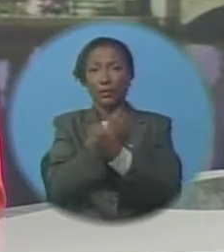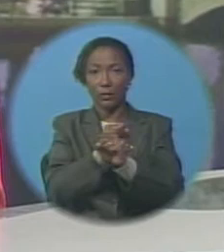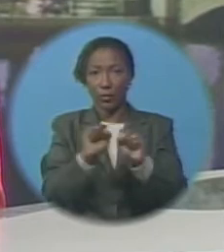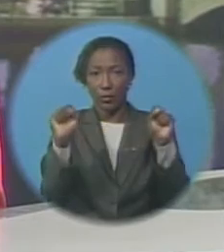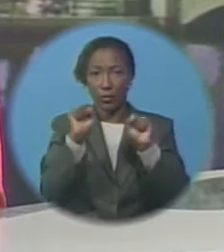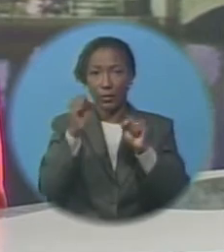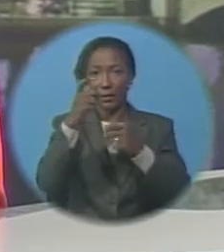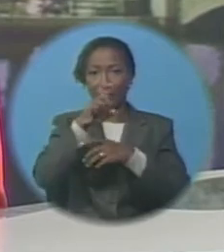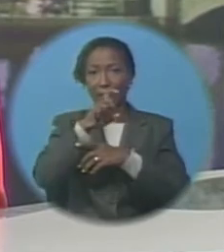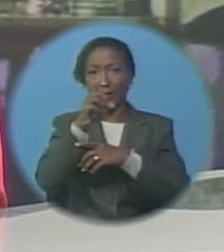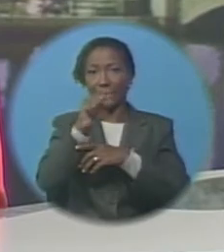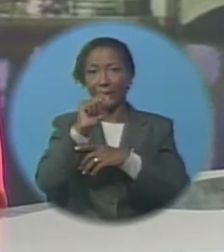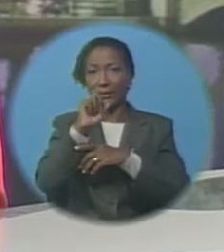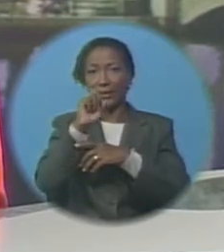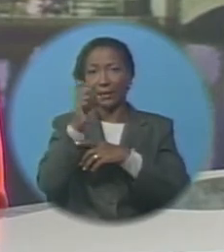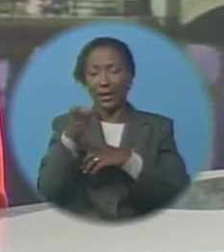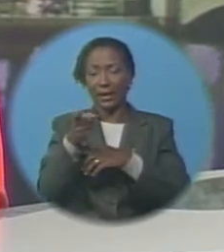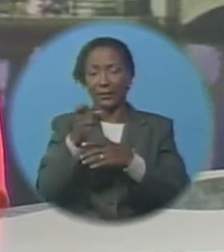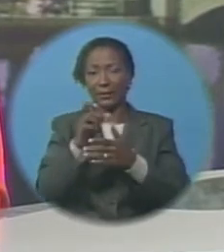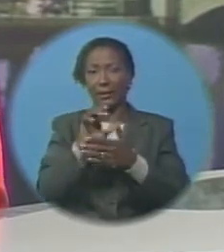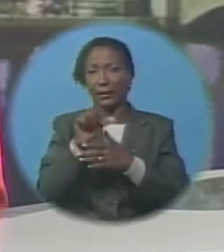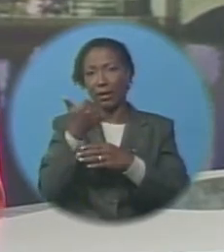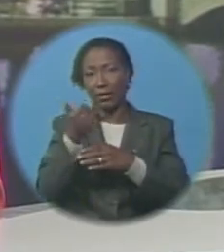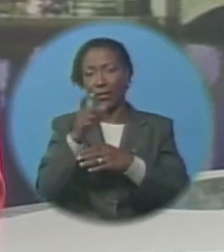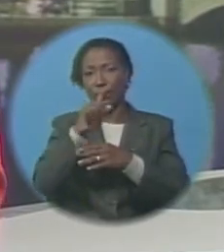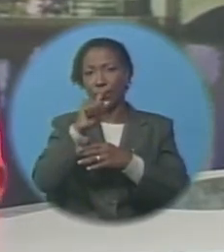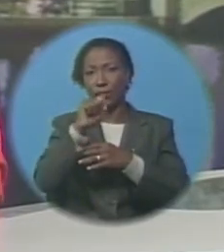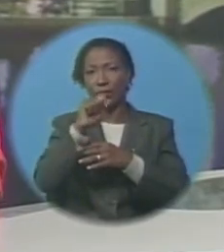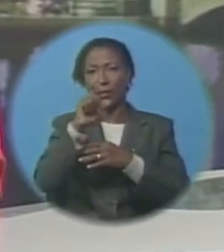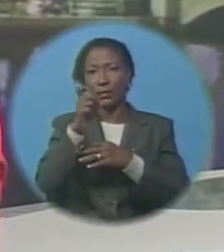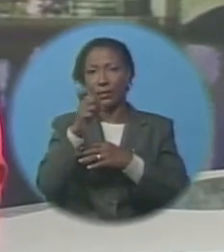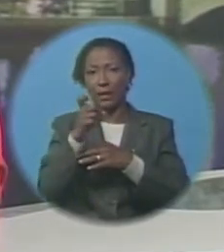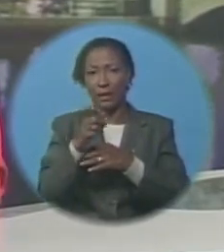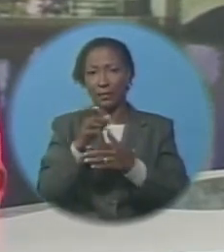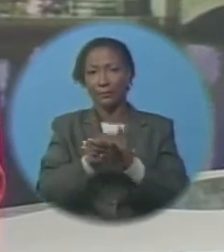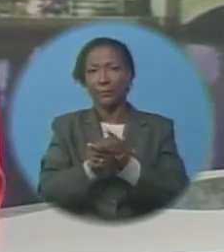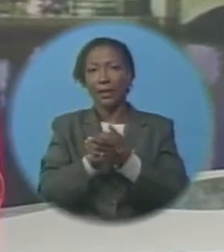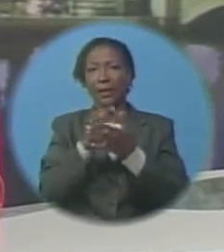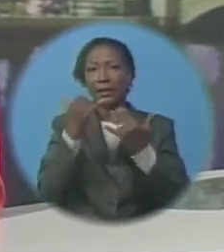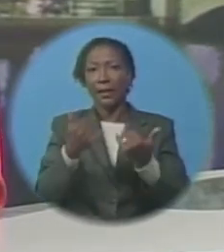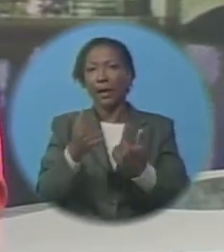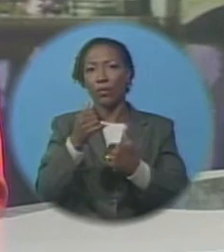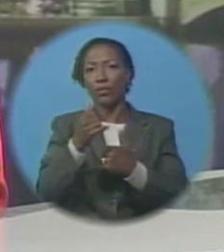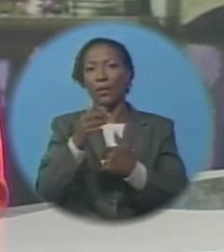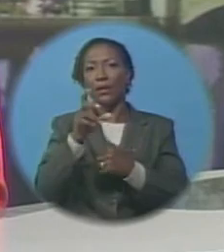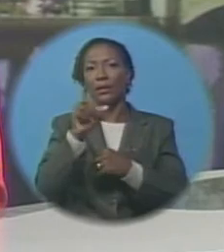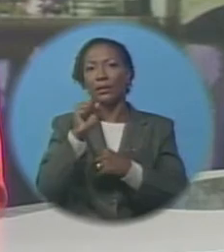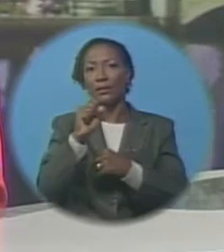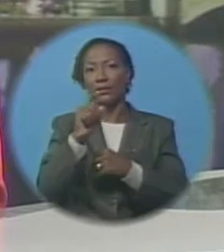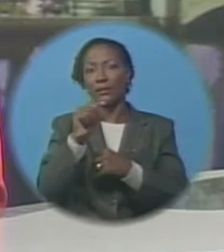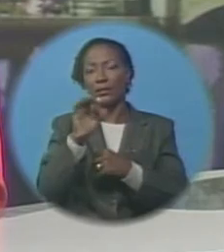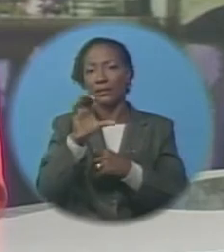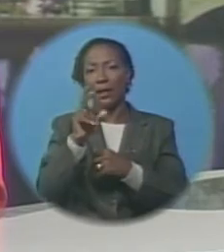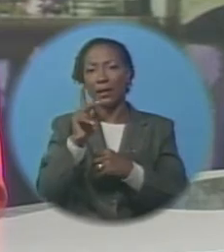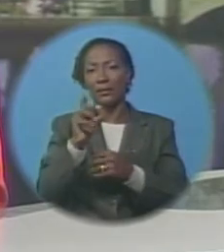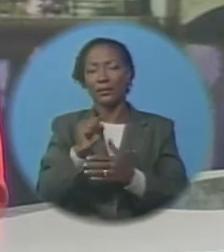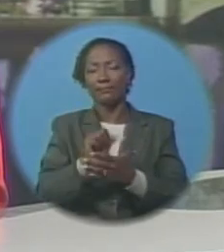which has been since abolished. Well, here's a look now at how stocks traded on selected exchanges across the region.